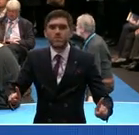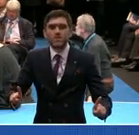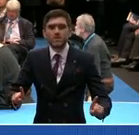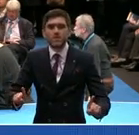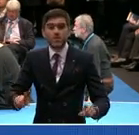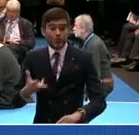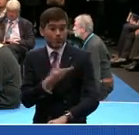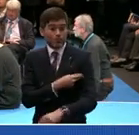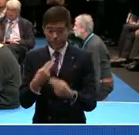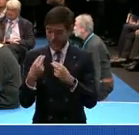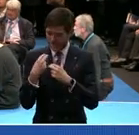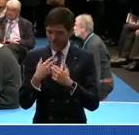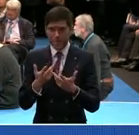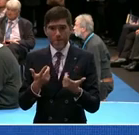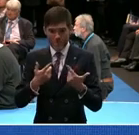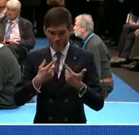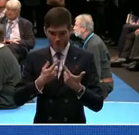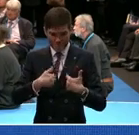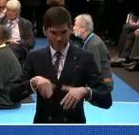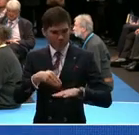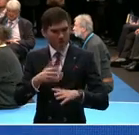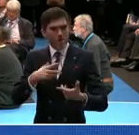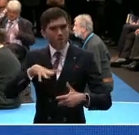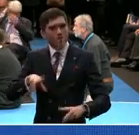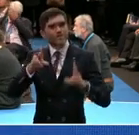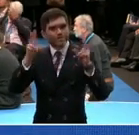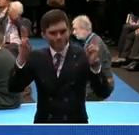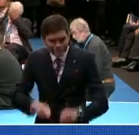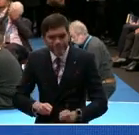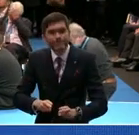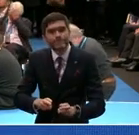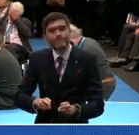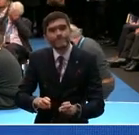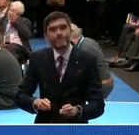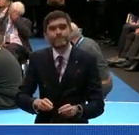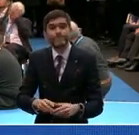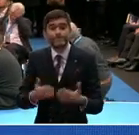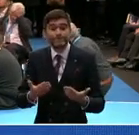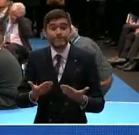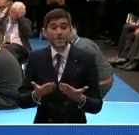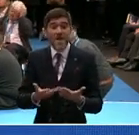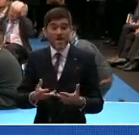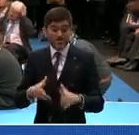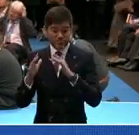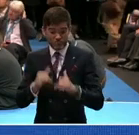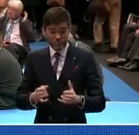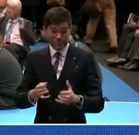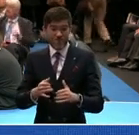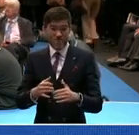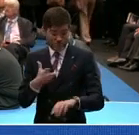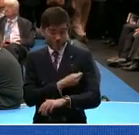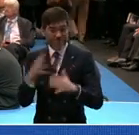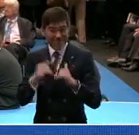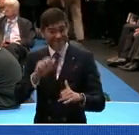also responsible for the crimes that I am committed to cutting. Today, I am announcing the expansion of drug testing on